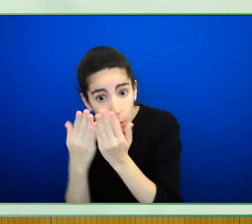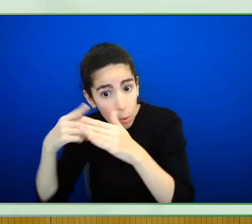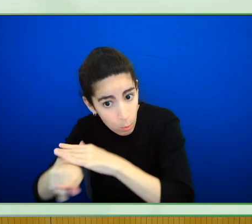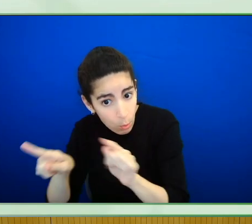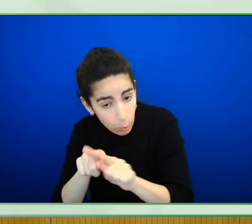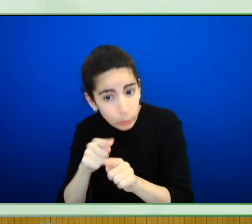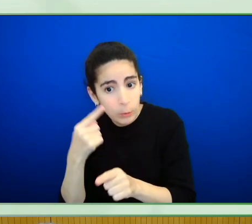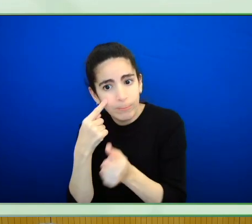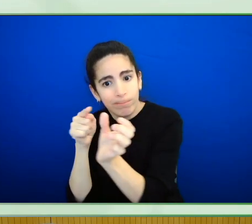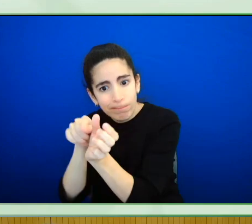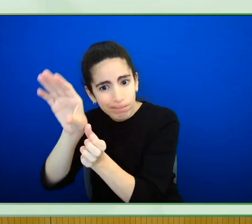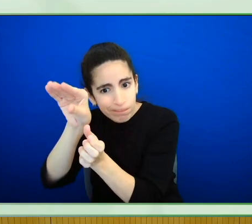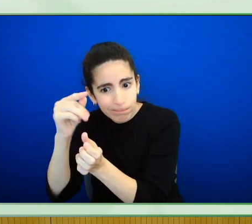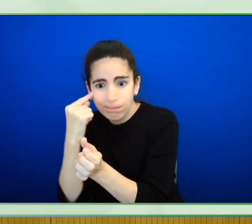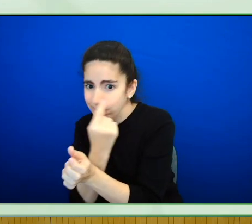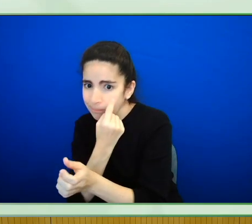since